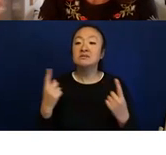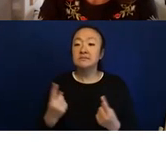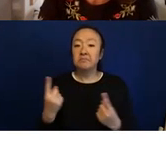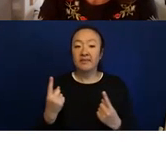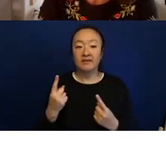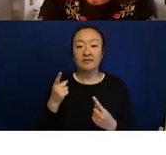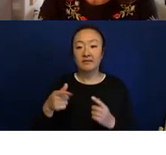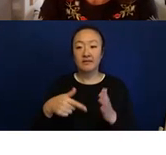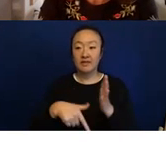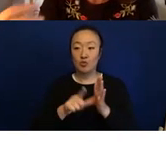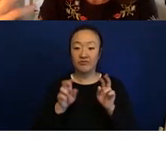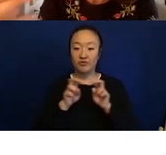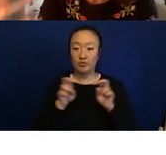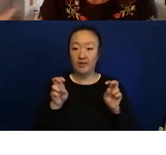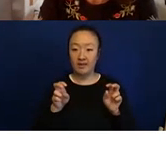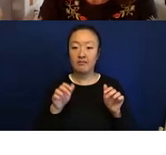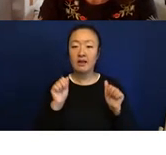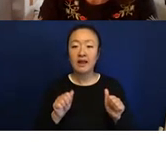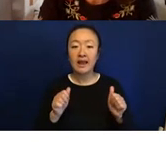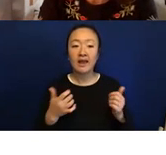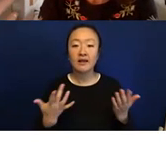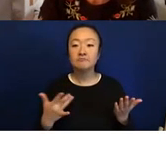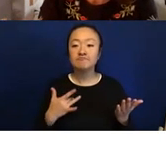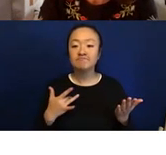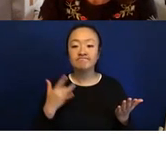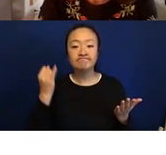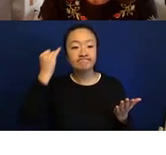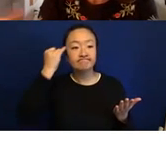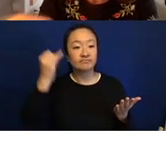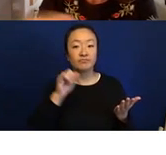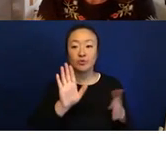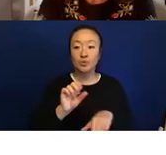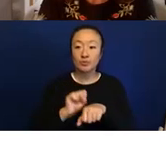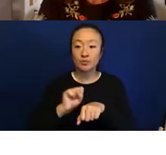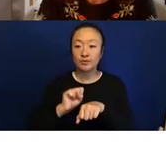the reviewing panel can get a sense of your work.